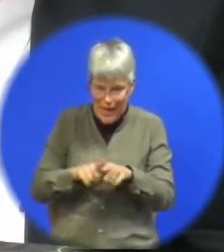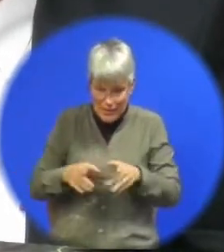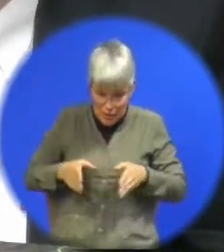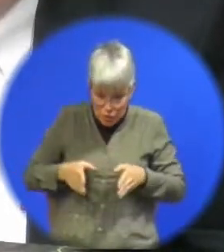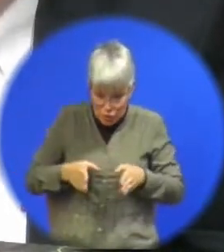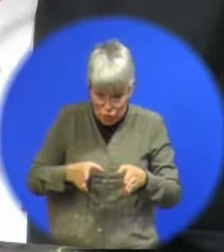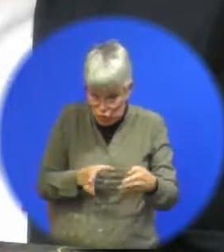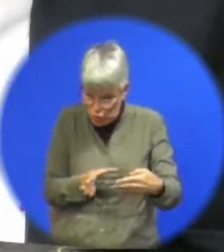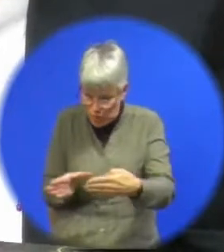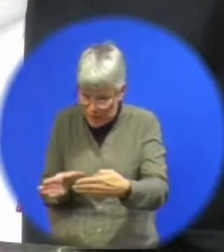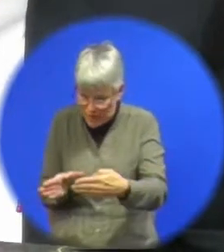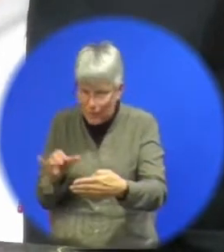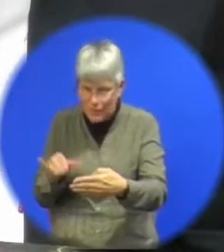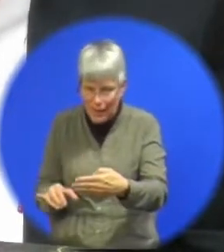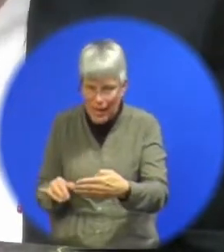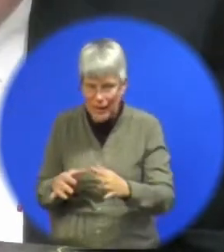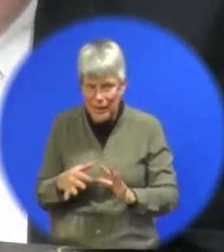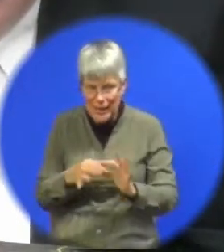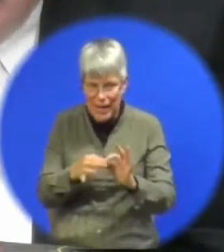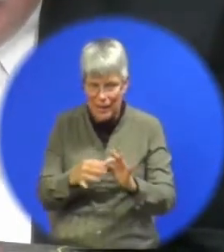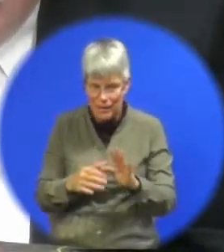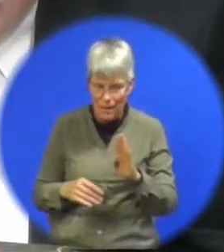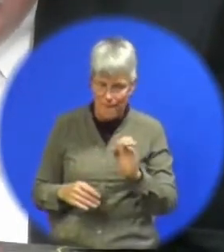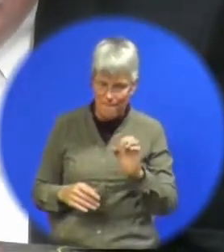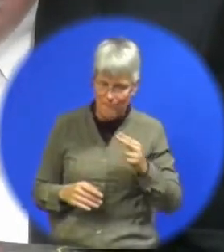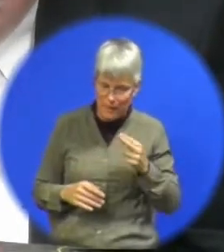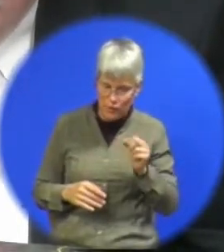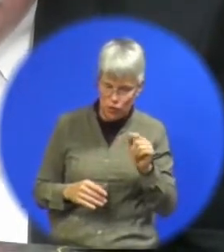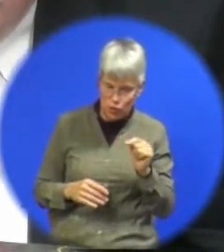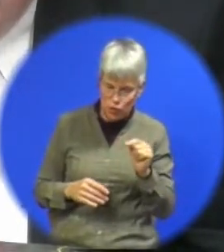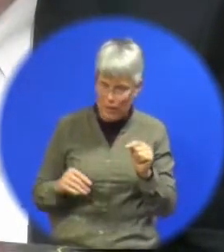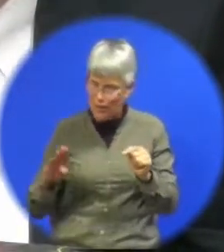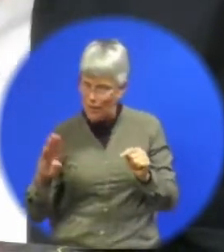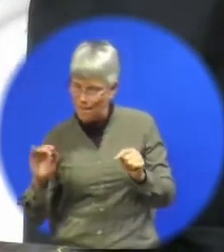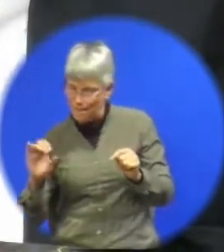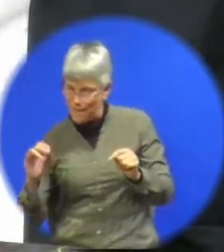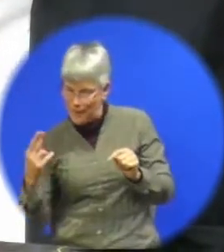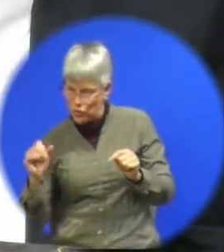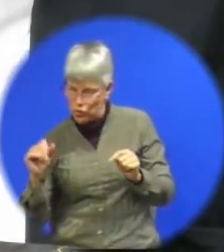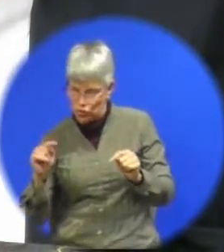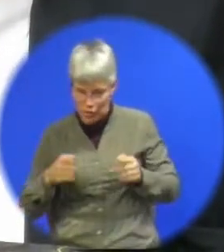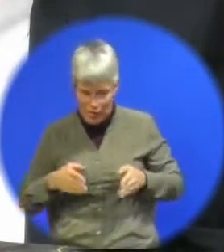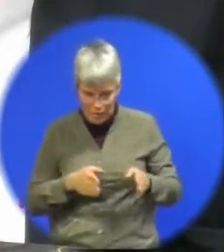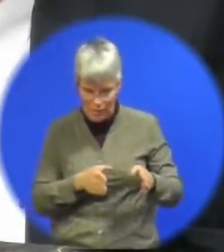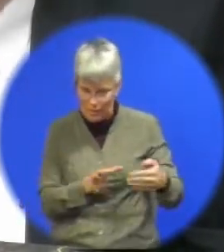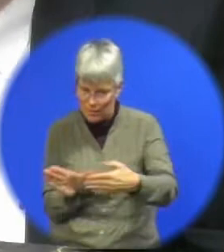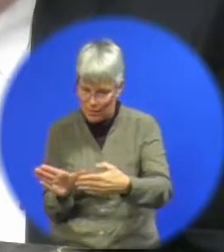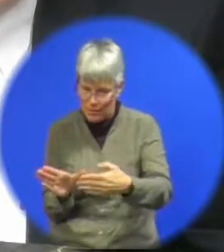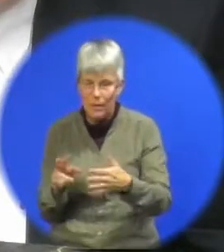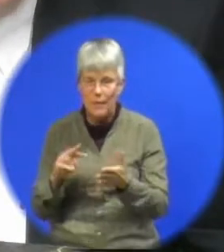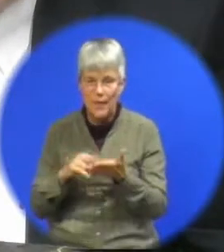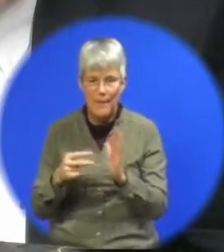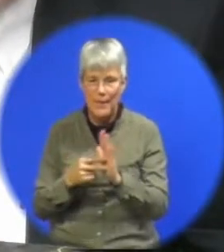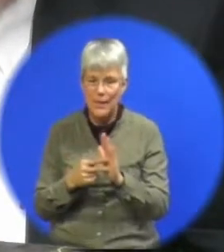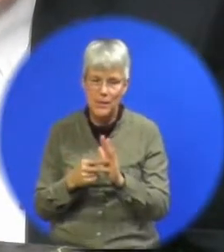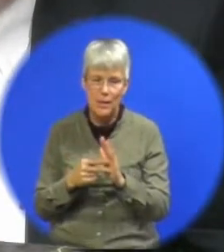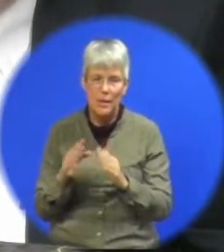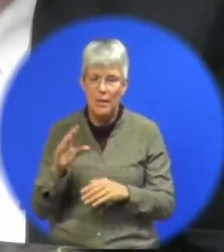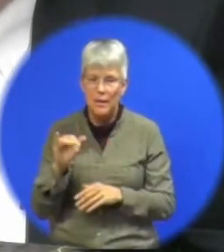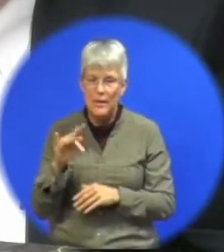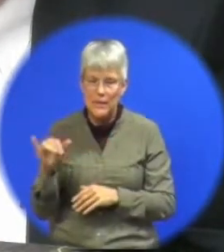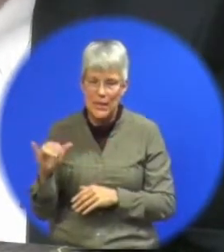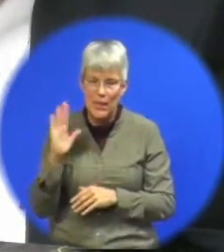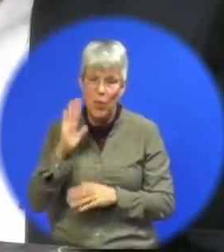connect Beach Street to Beach Street. And that would mean, in return, the city would close and